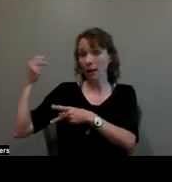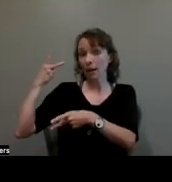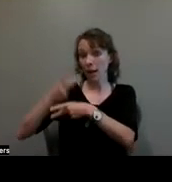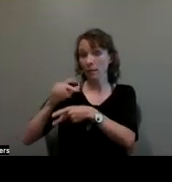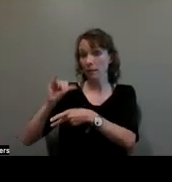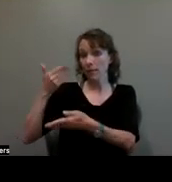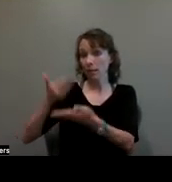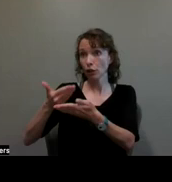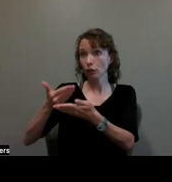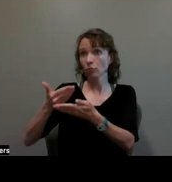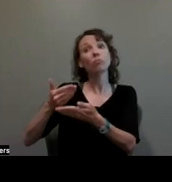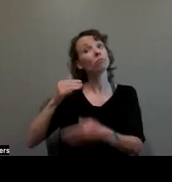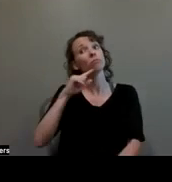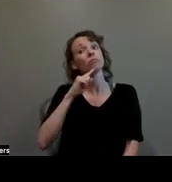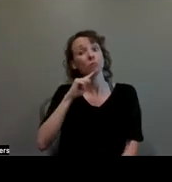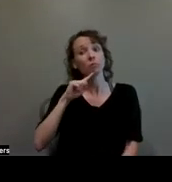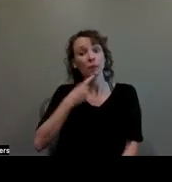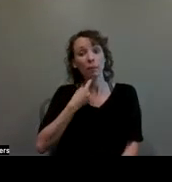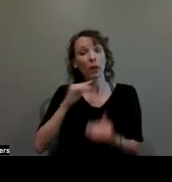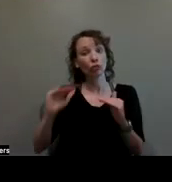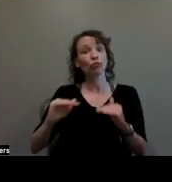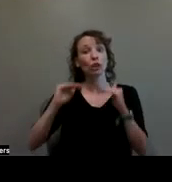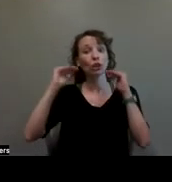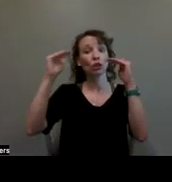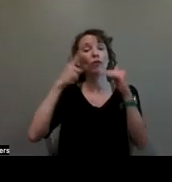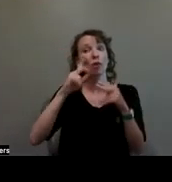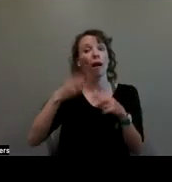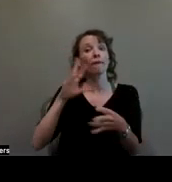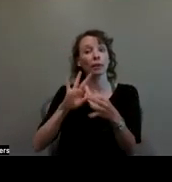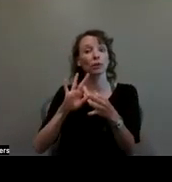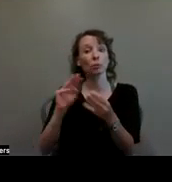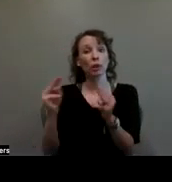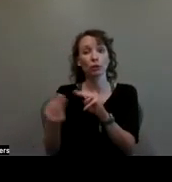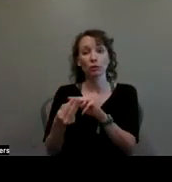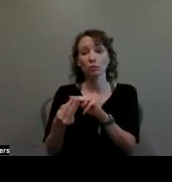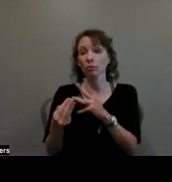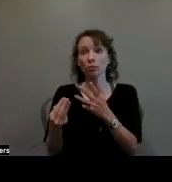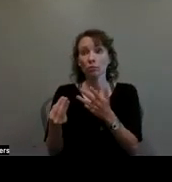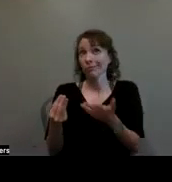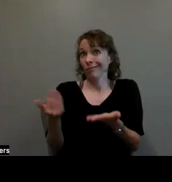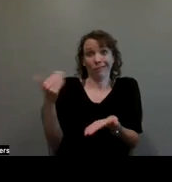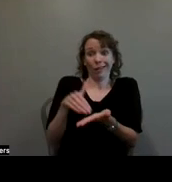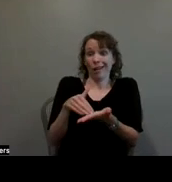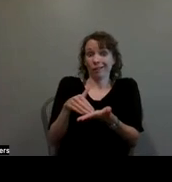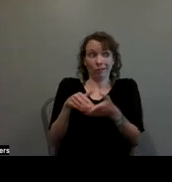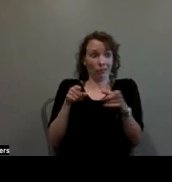for high fitness mutations, using the same exact model that we use to